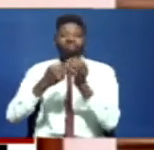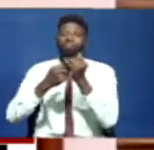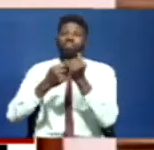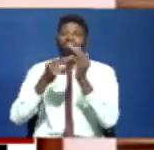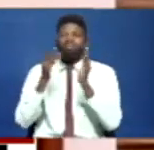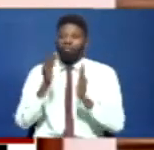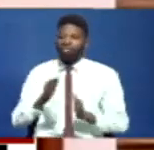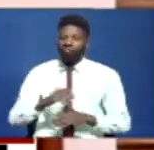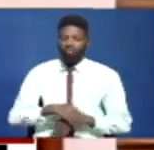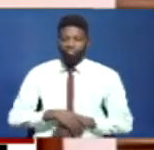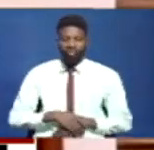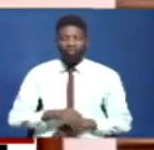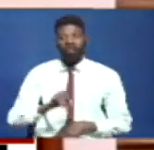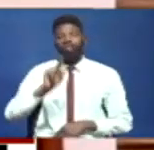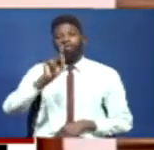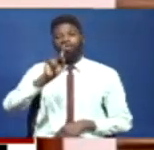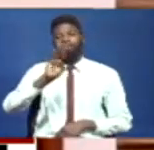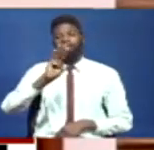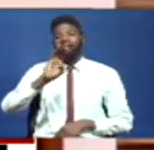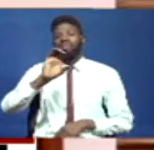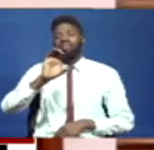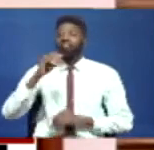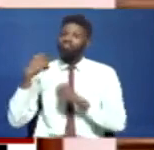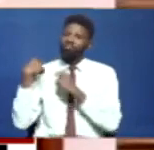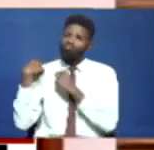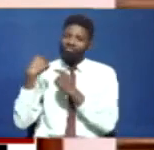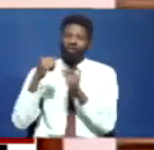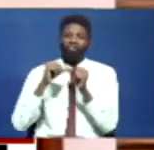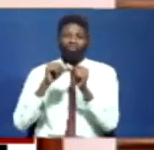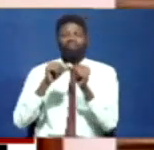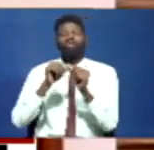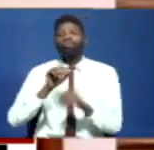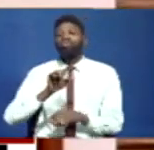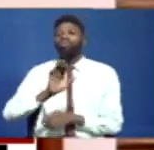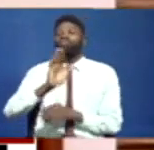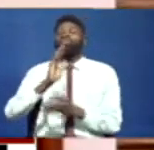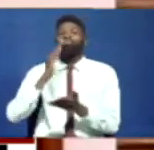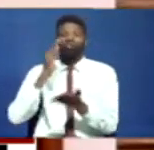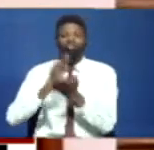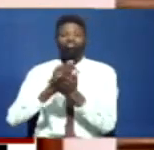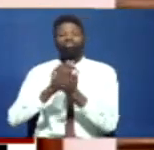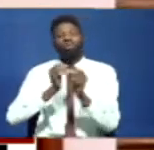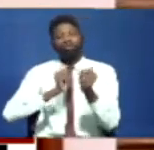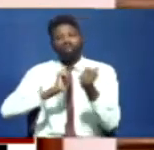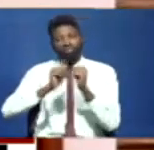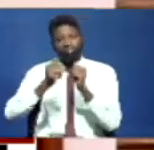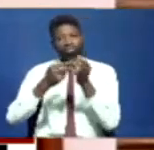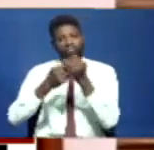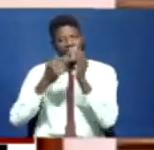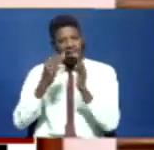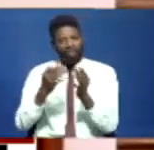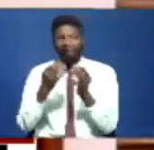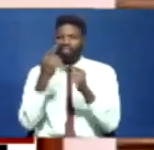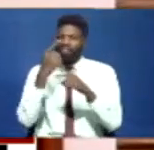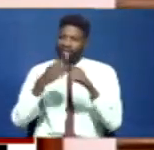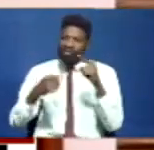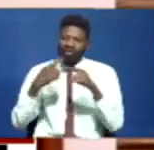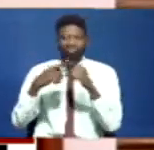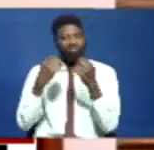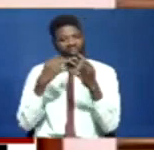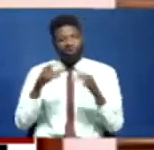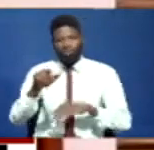KBC has remained your true sports partner for many years, both local and international events. We have also